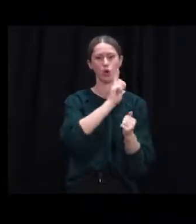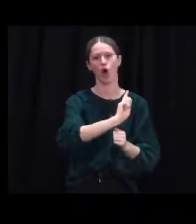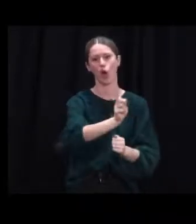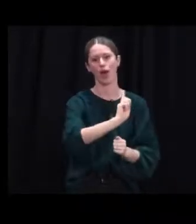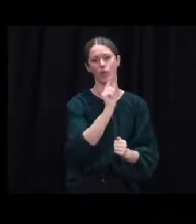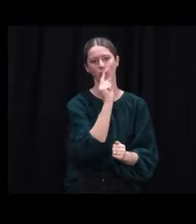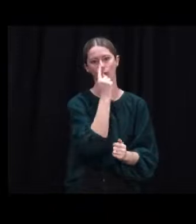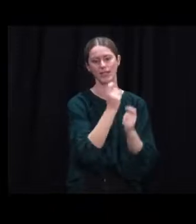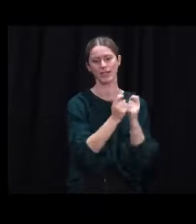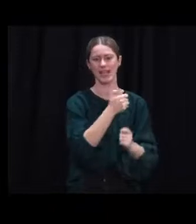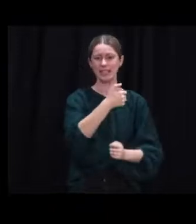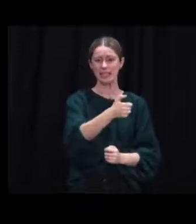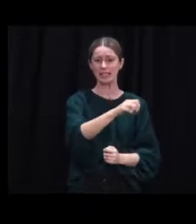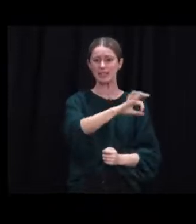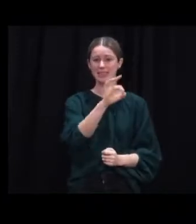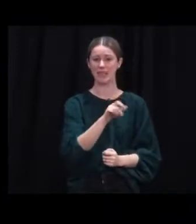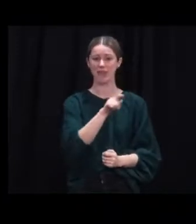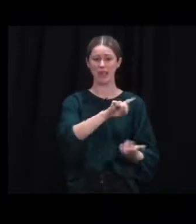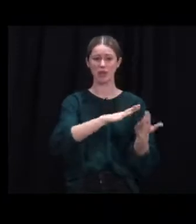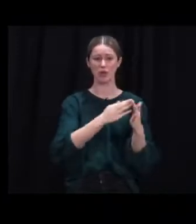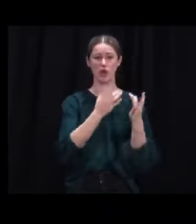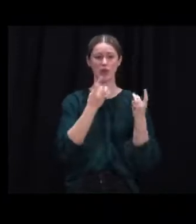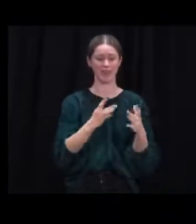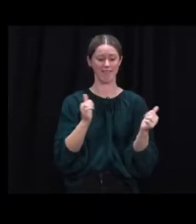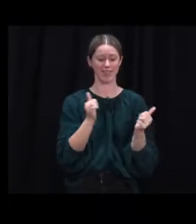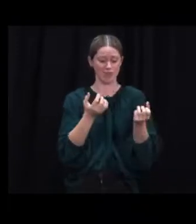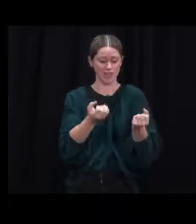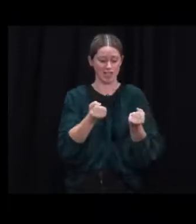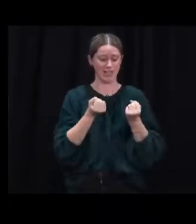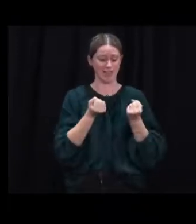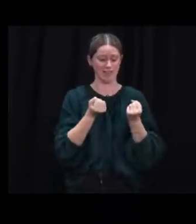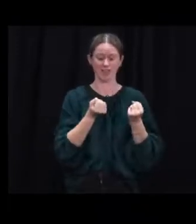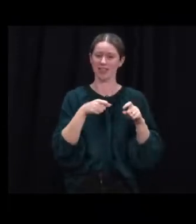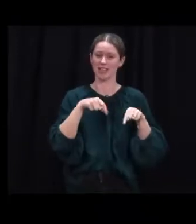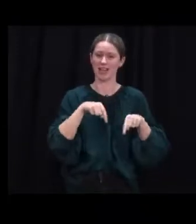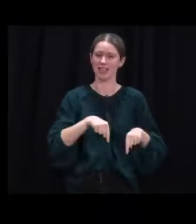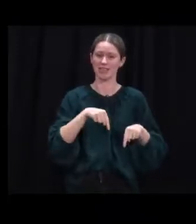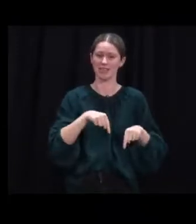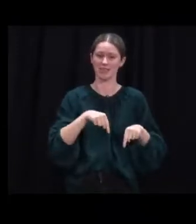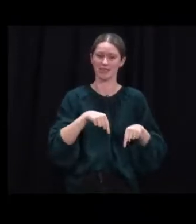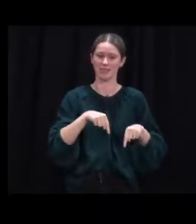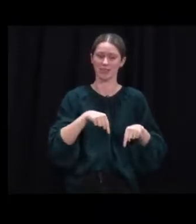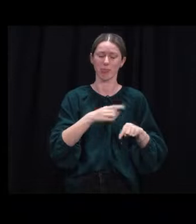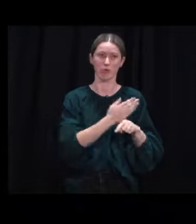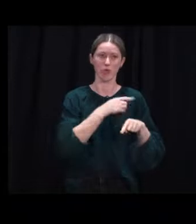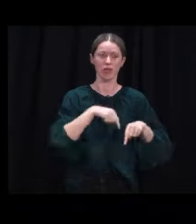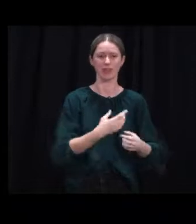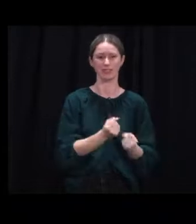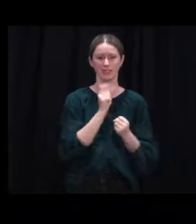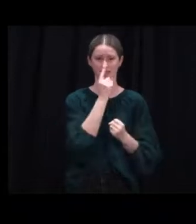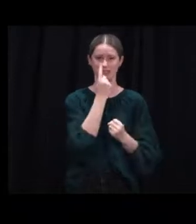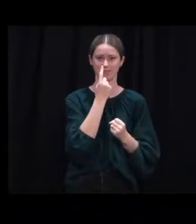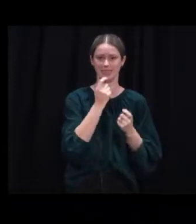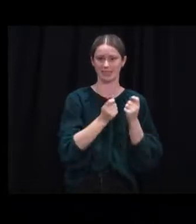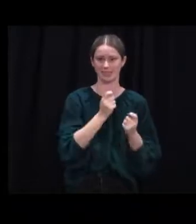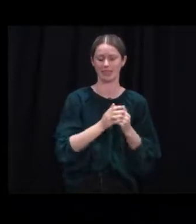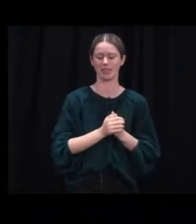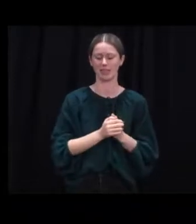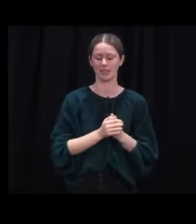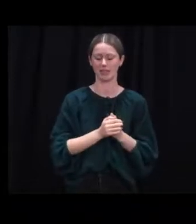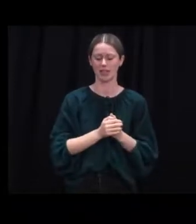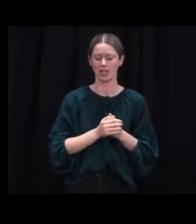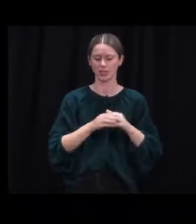of our GPs in Warkworth just before I came down, and they're doing a lot of testing up there. My understanding was 6% of the local community had already